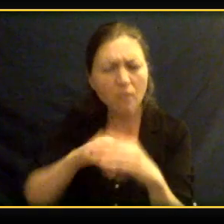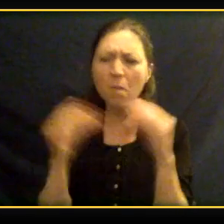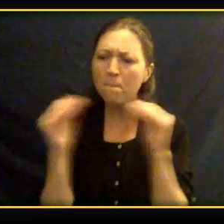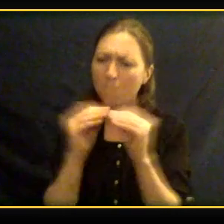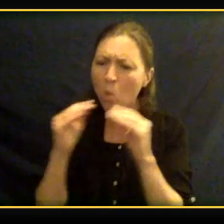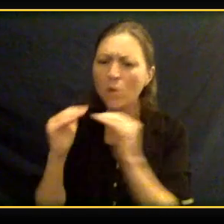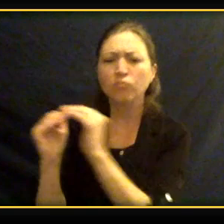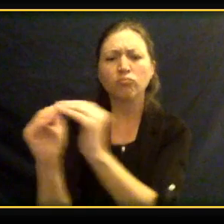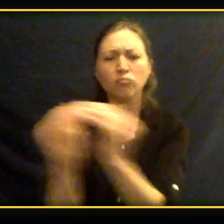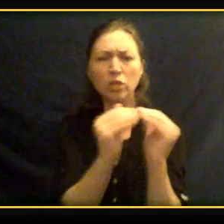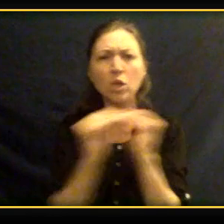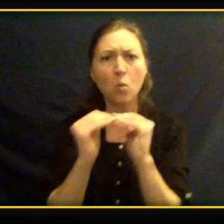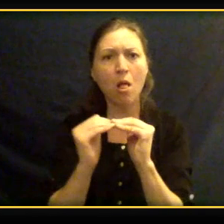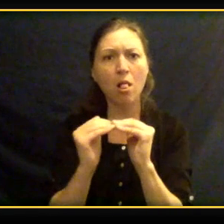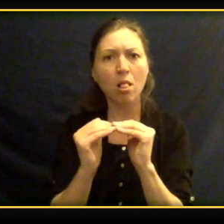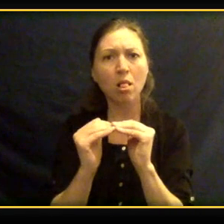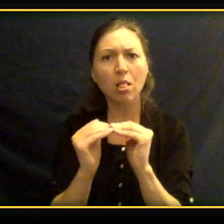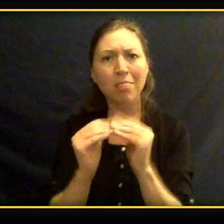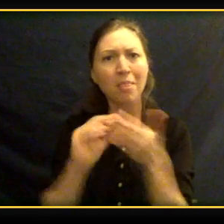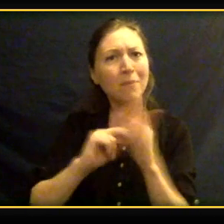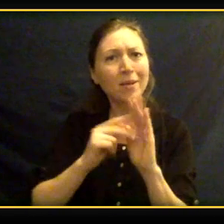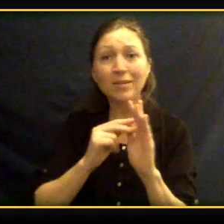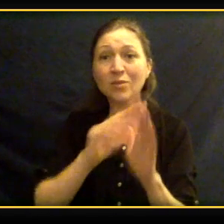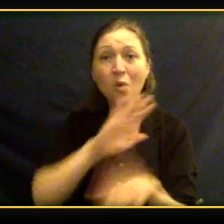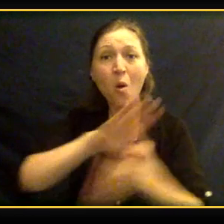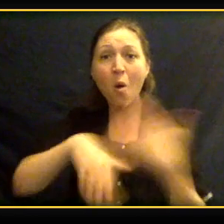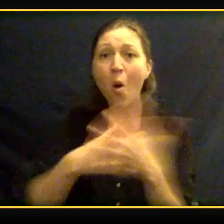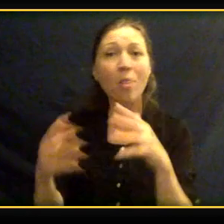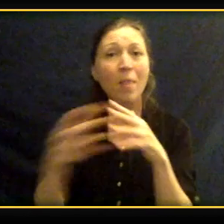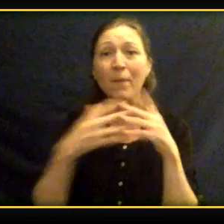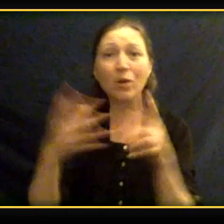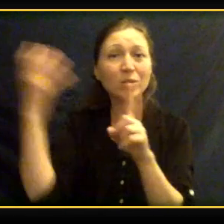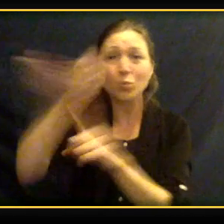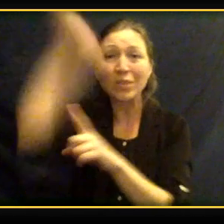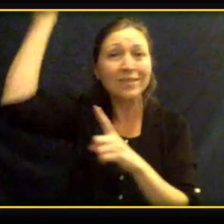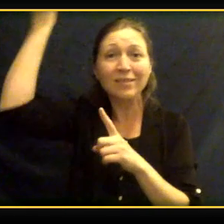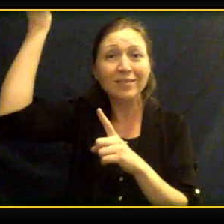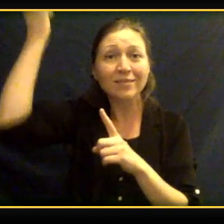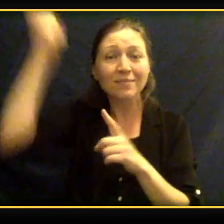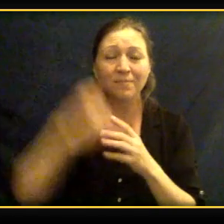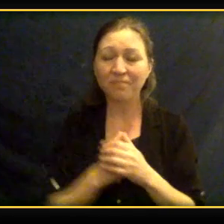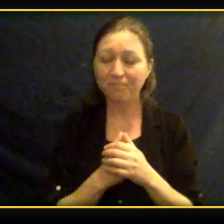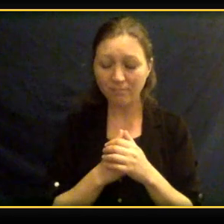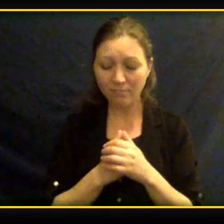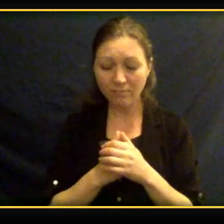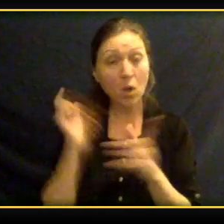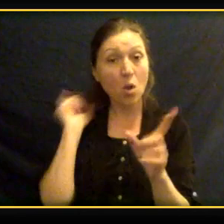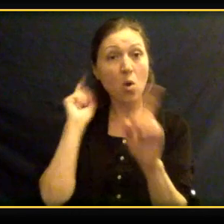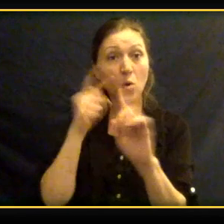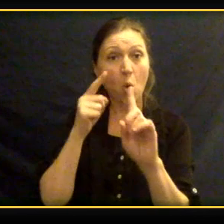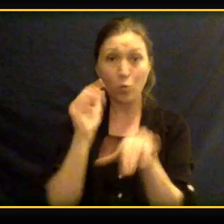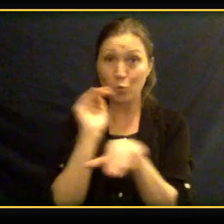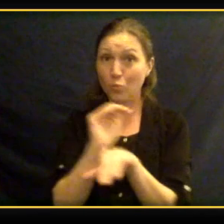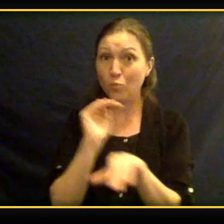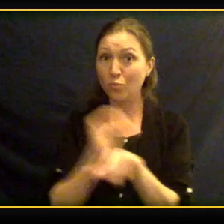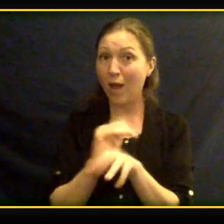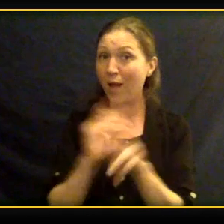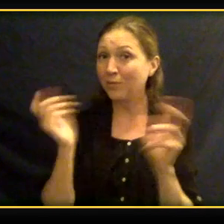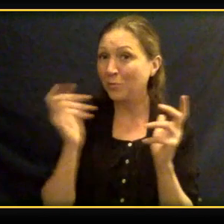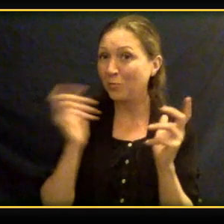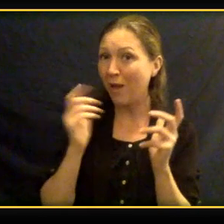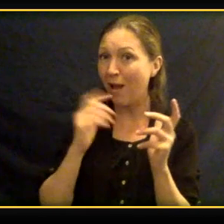another, all of us benefit. Our goal tonight is to raise $25,000 in support